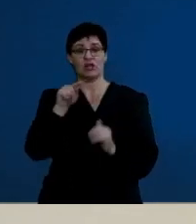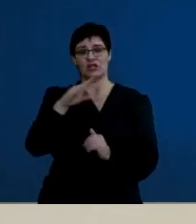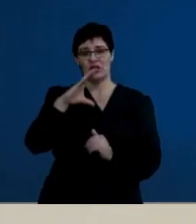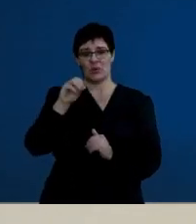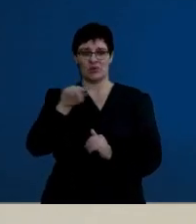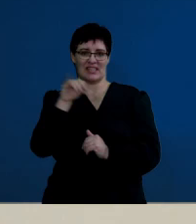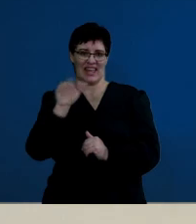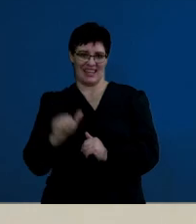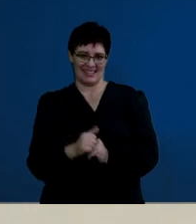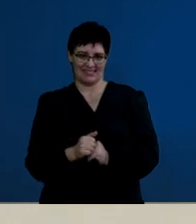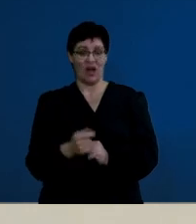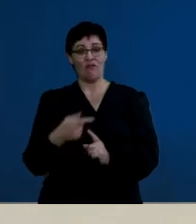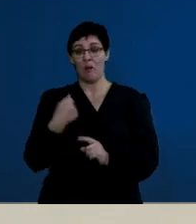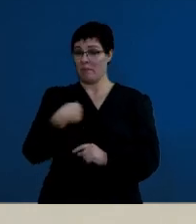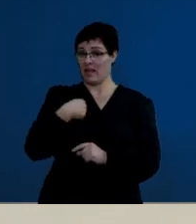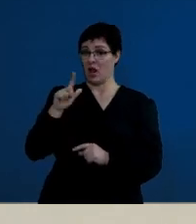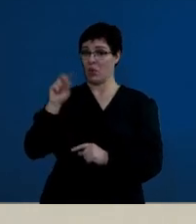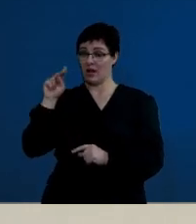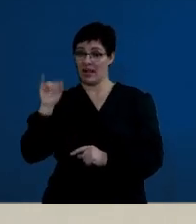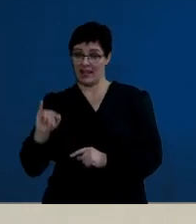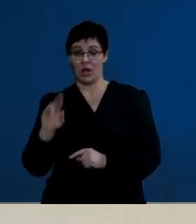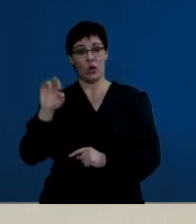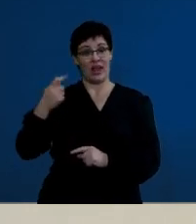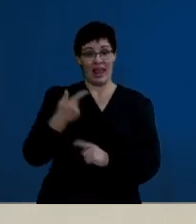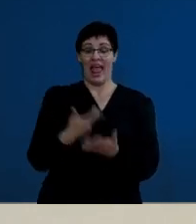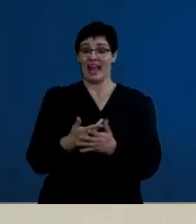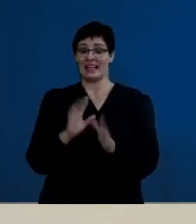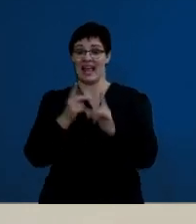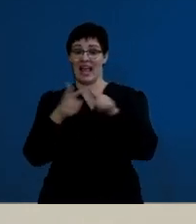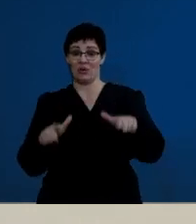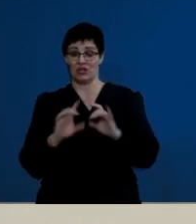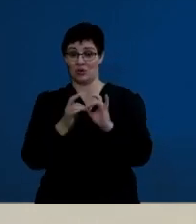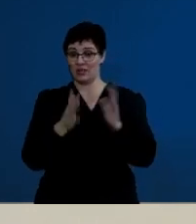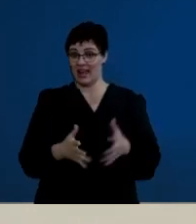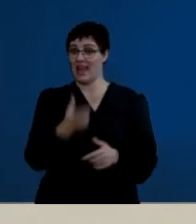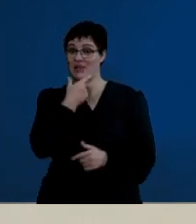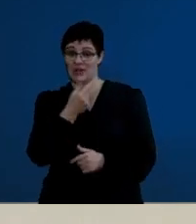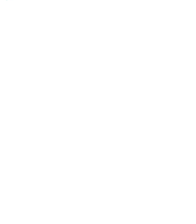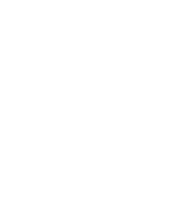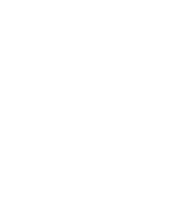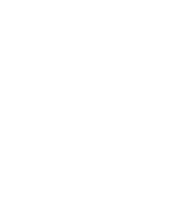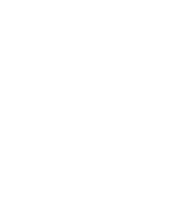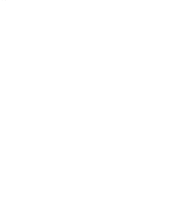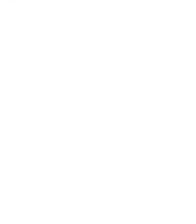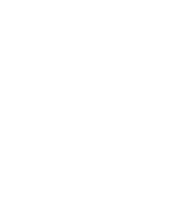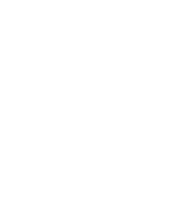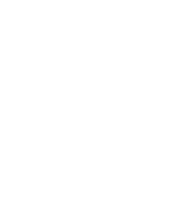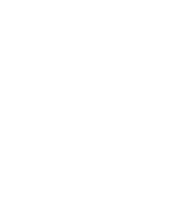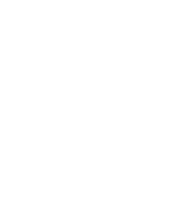www.wasamatrix.co.za. Well then, from me, Luni, Eugen, and our sign language interpreter, Nicolene, it's a goodbye.